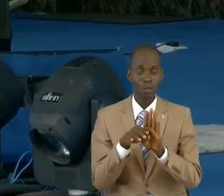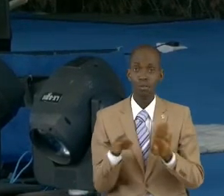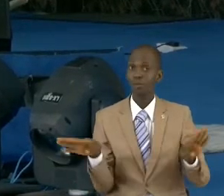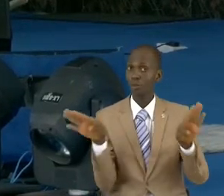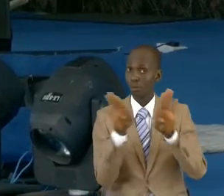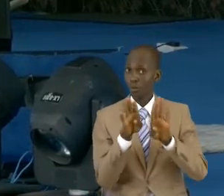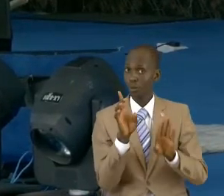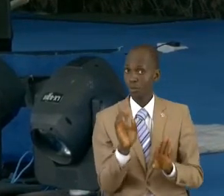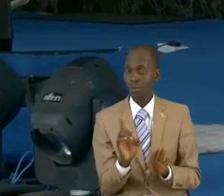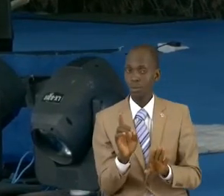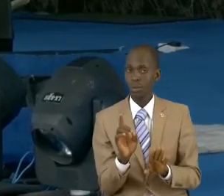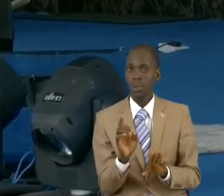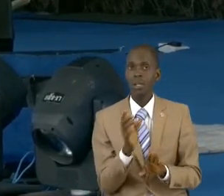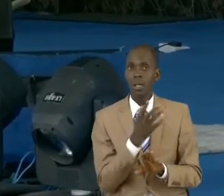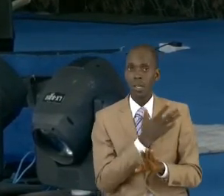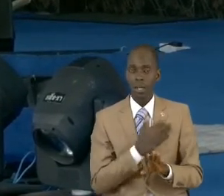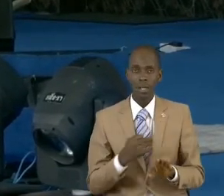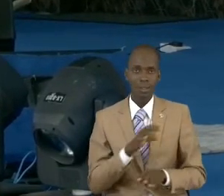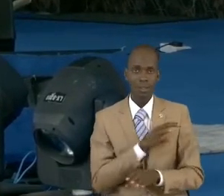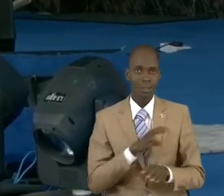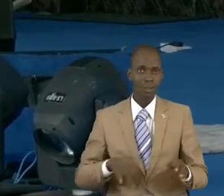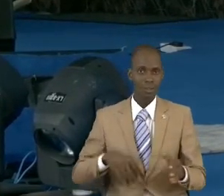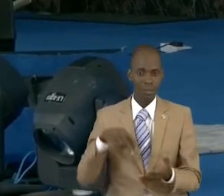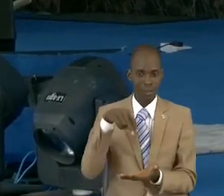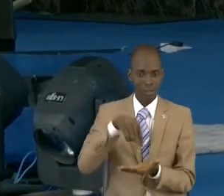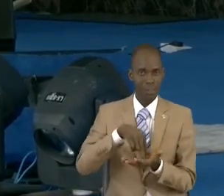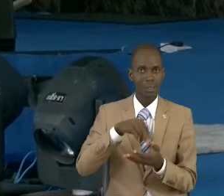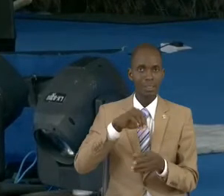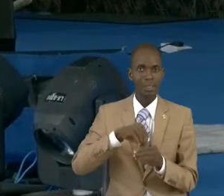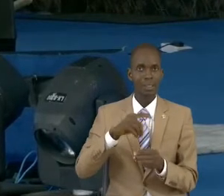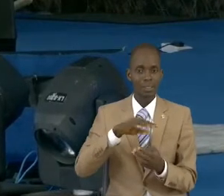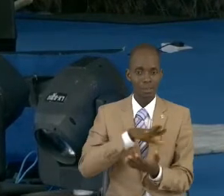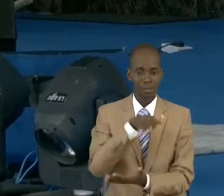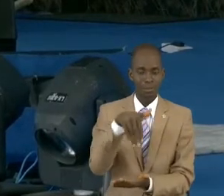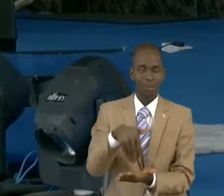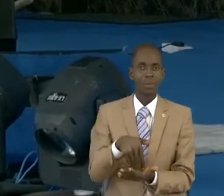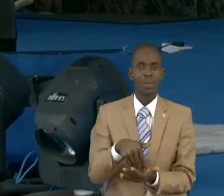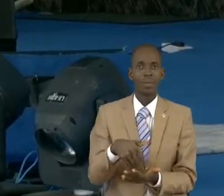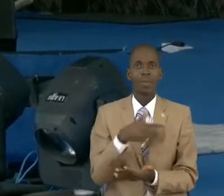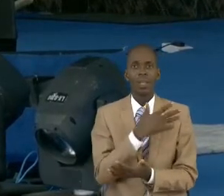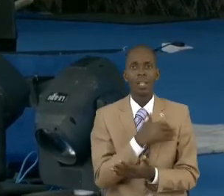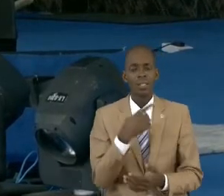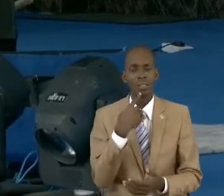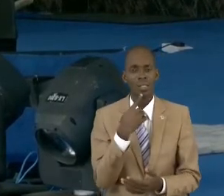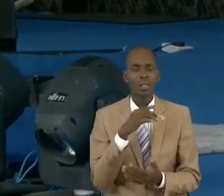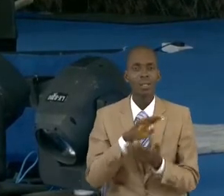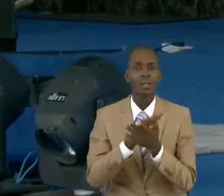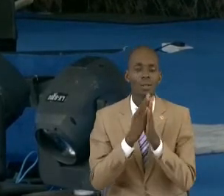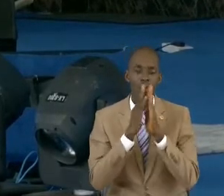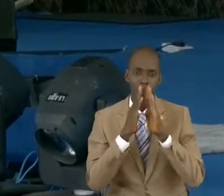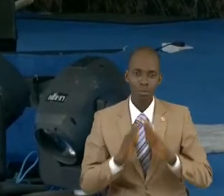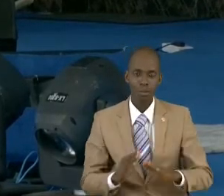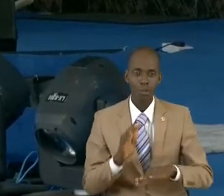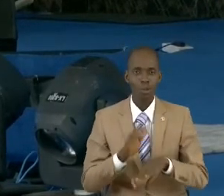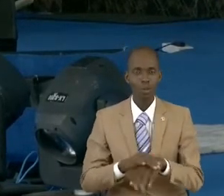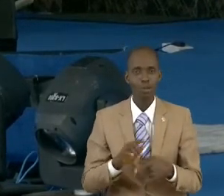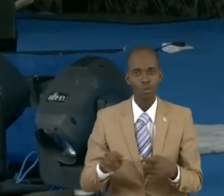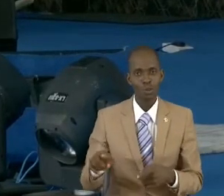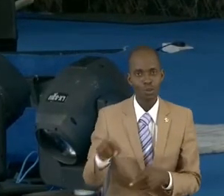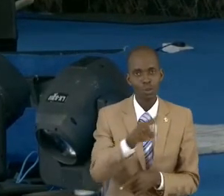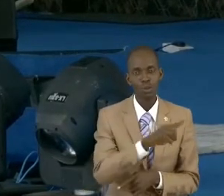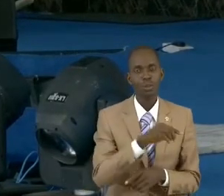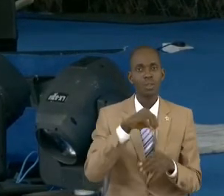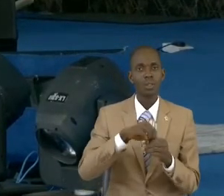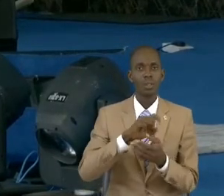and stood in the midst and said, peace be unto you. Verse